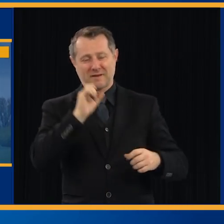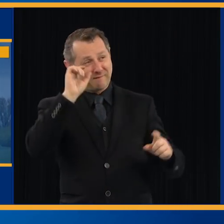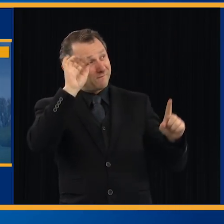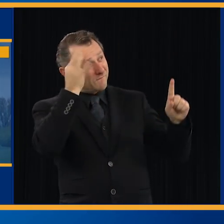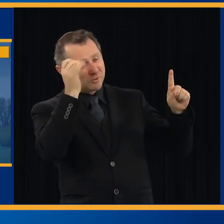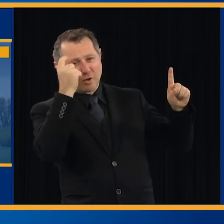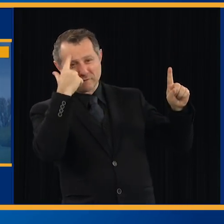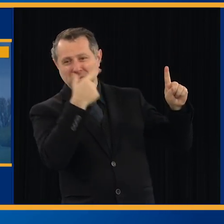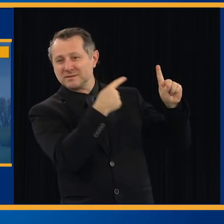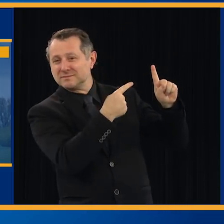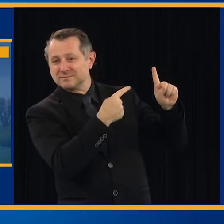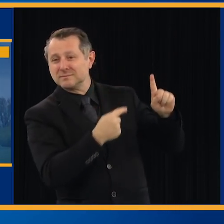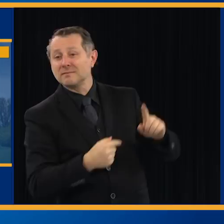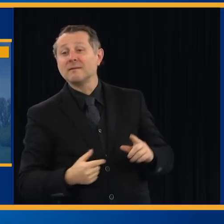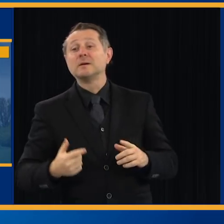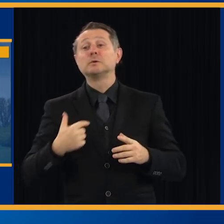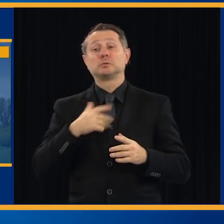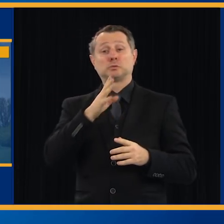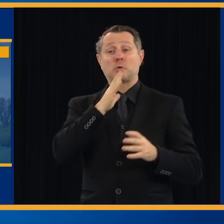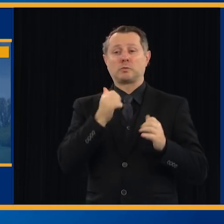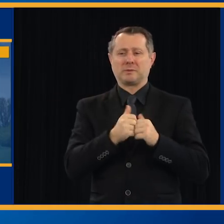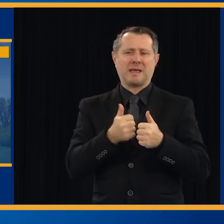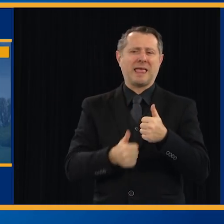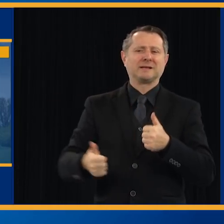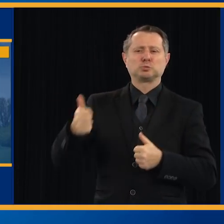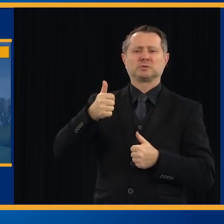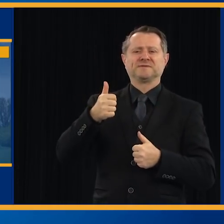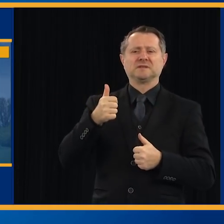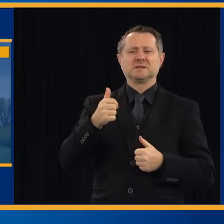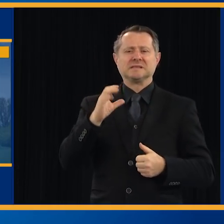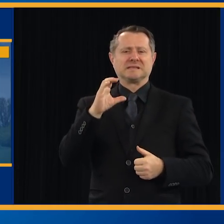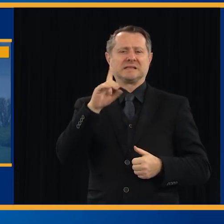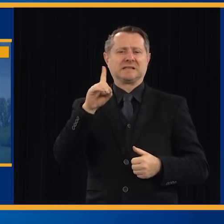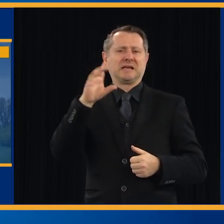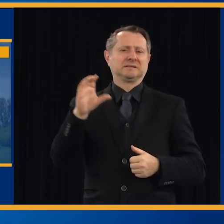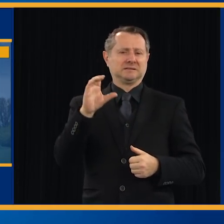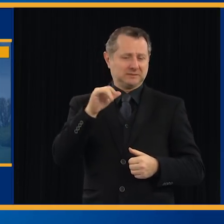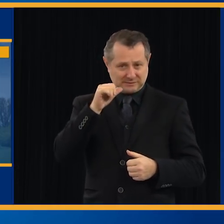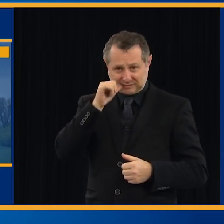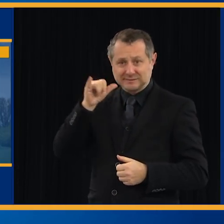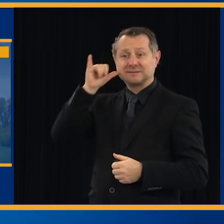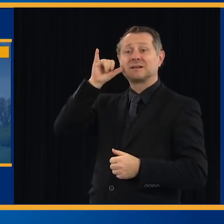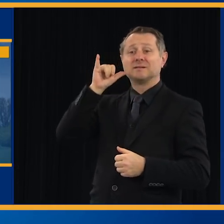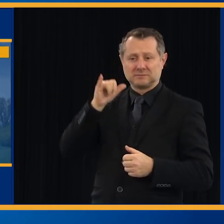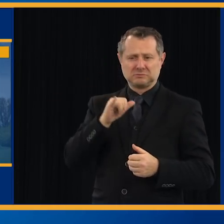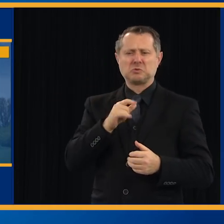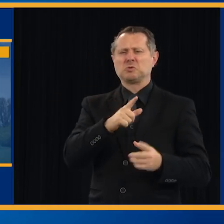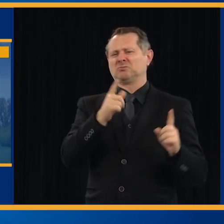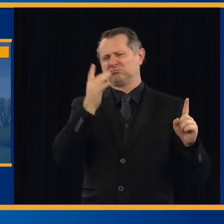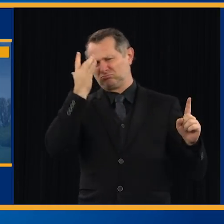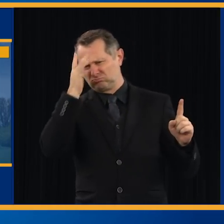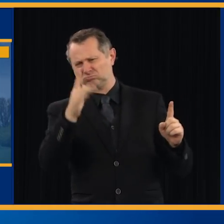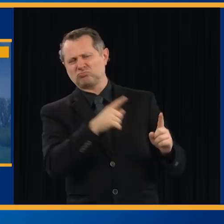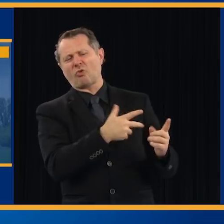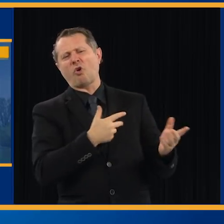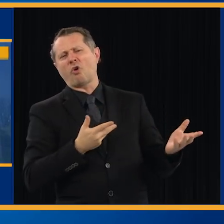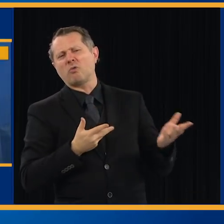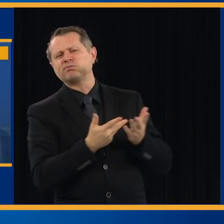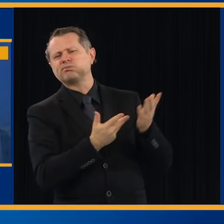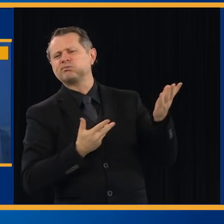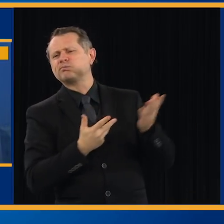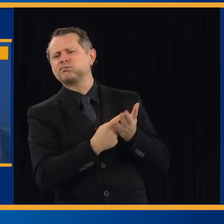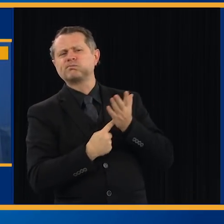of the CDC yesterday, and he was very smart and very informed, and we talked about how we can do